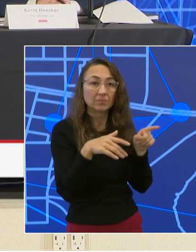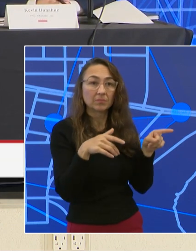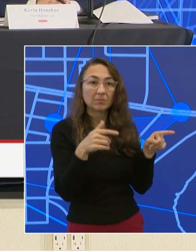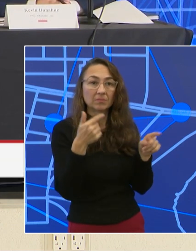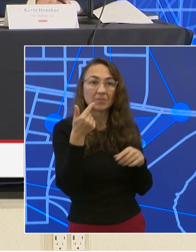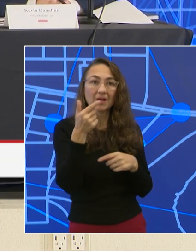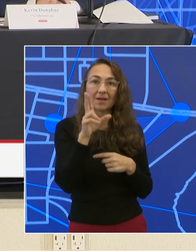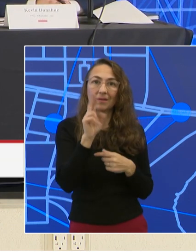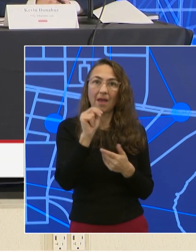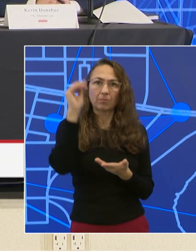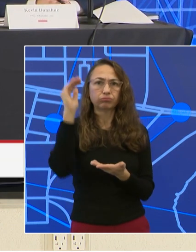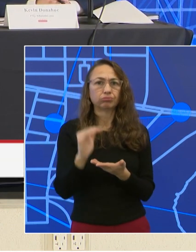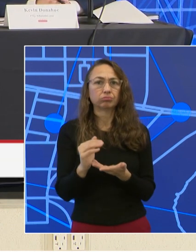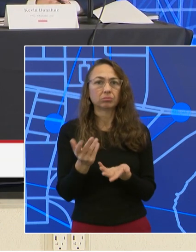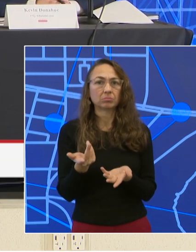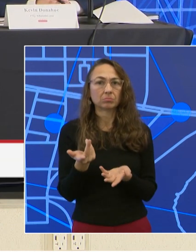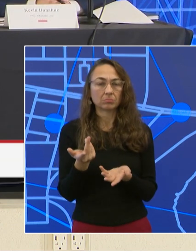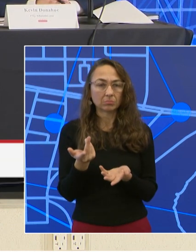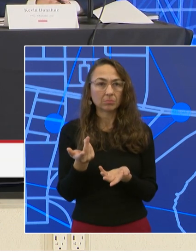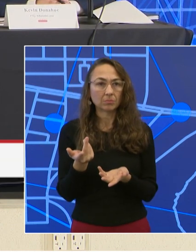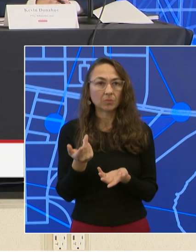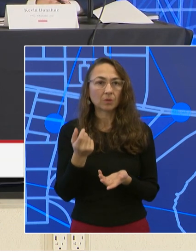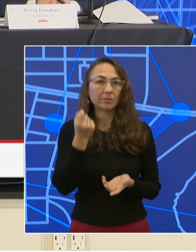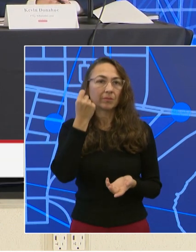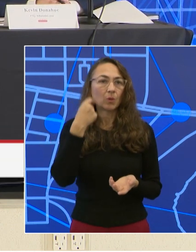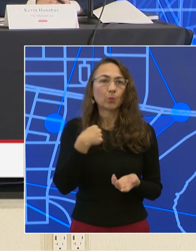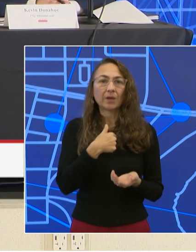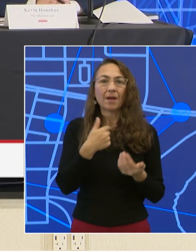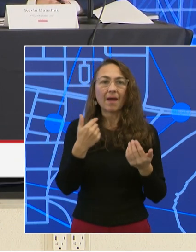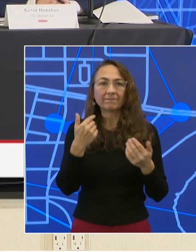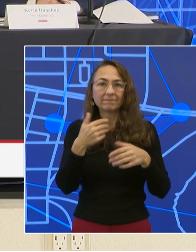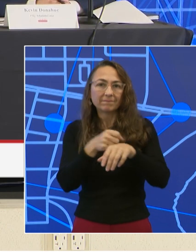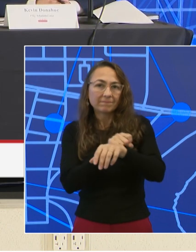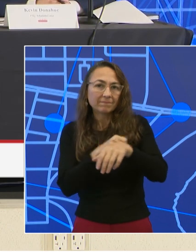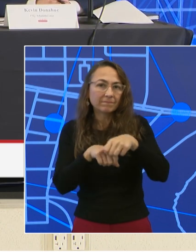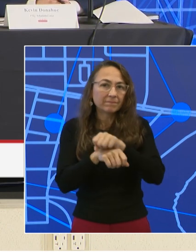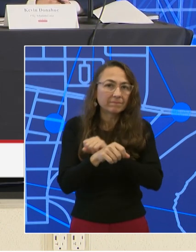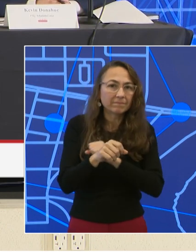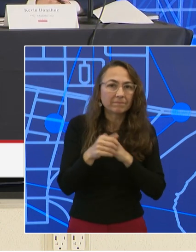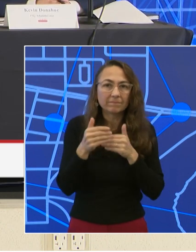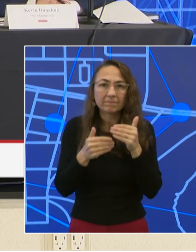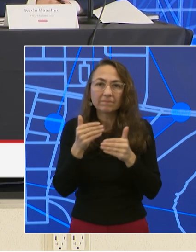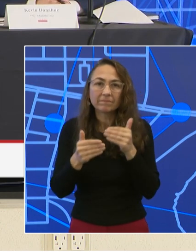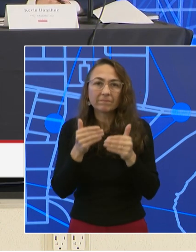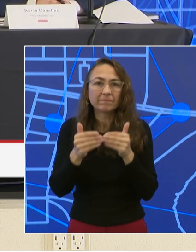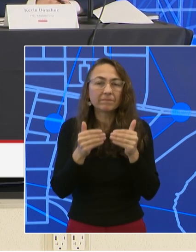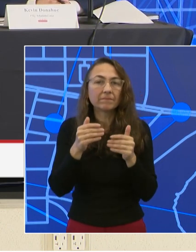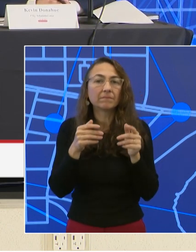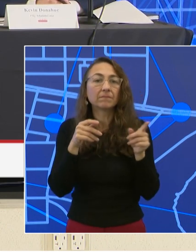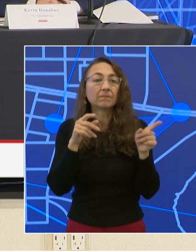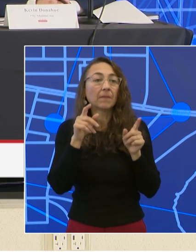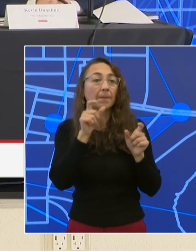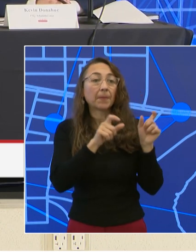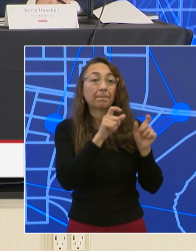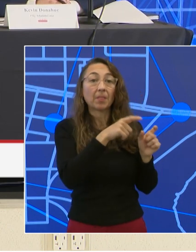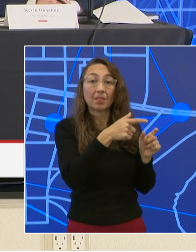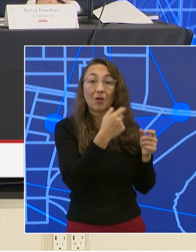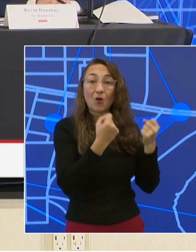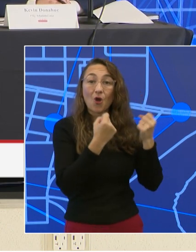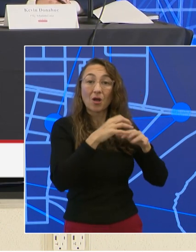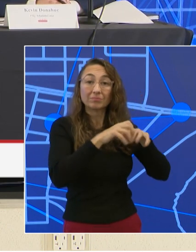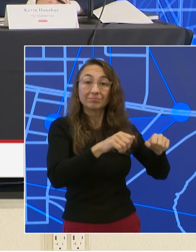do. I know that the people who were carjacking our residents are being held when they weren't before, and guess